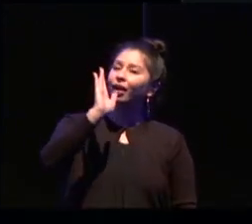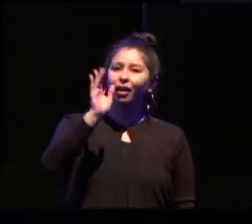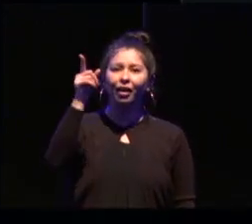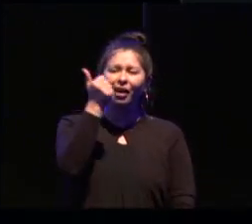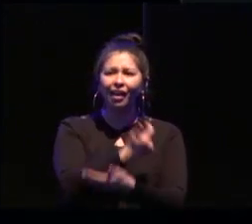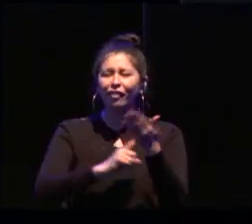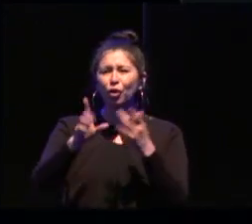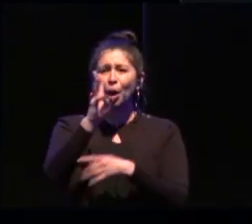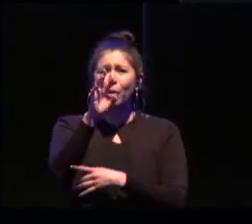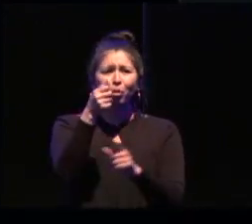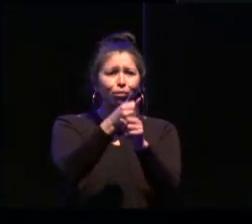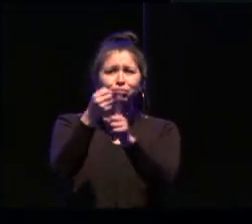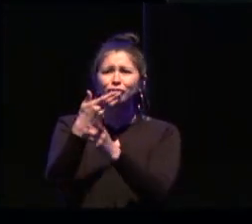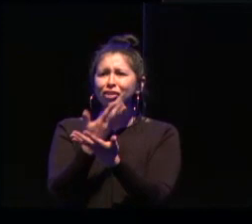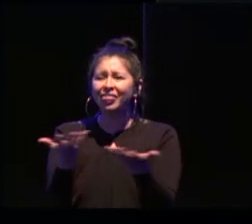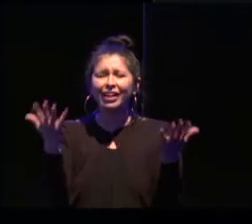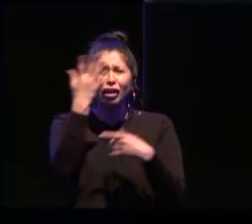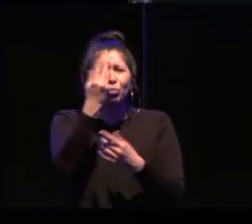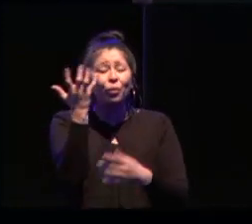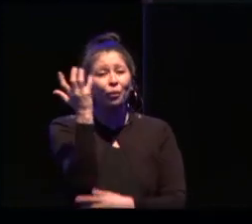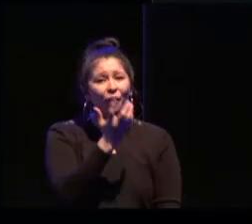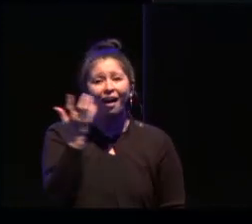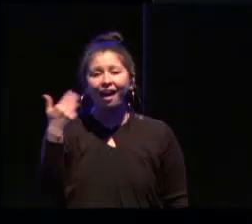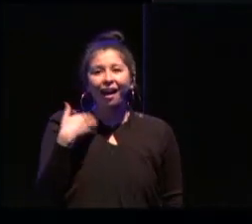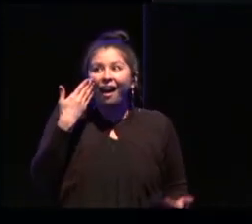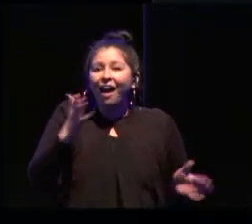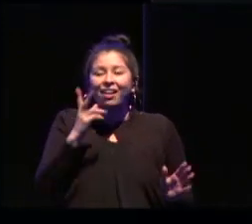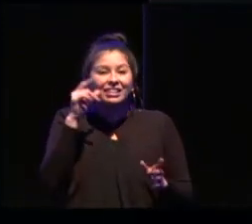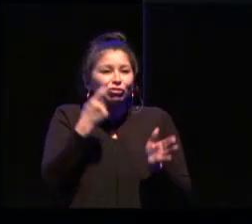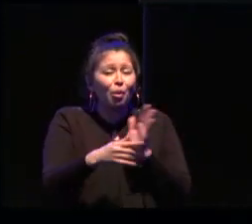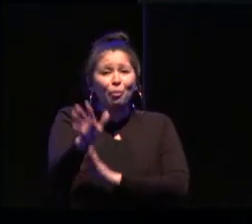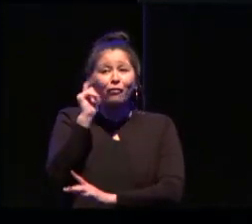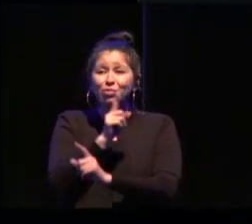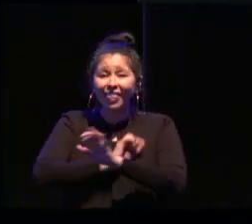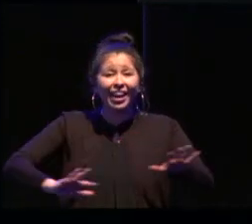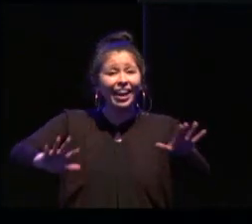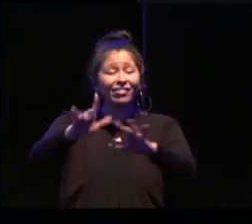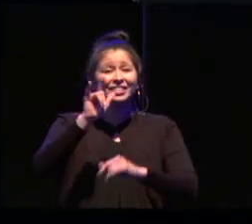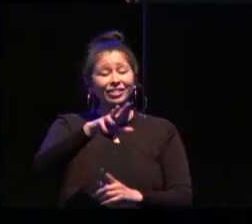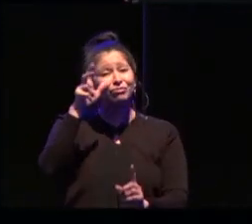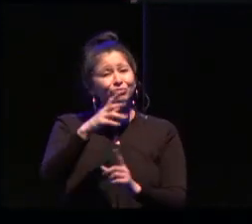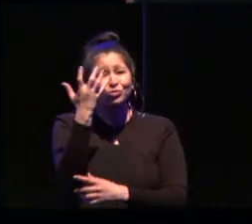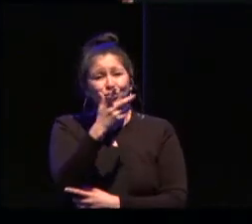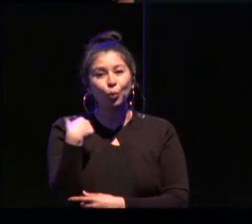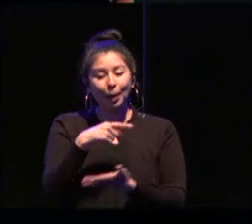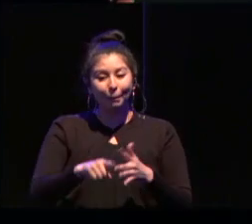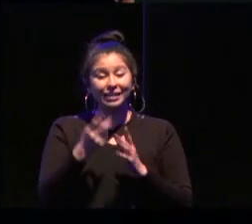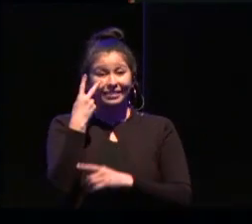God is everywhere. Miracles everywhere. There's good things that are happening. Wow, I didn't notice it before. It's everywhere. We begin to